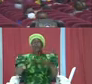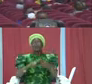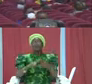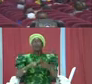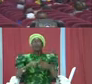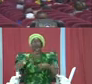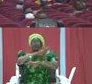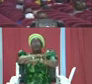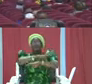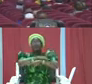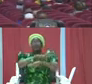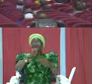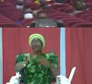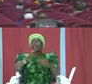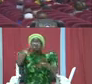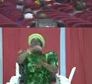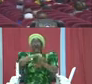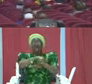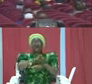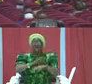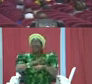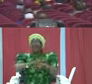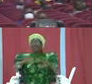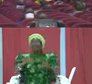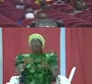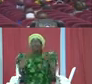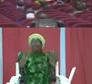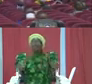because I don't want to delay, I want the wind to blow.